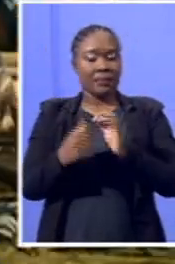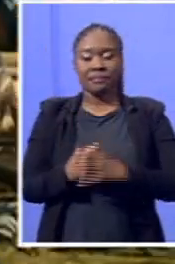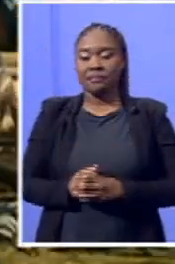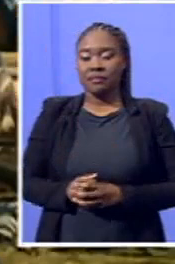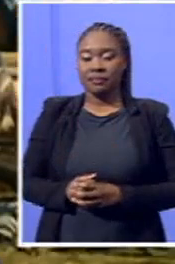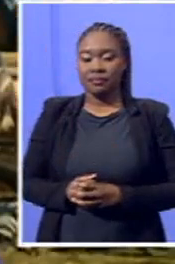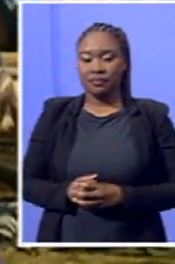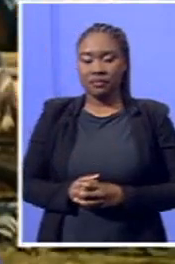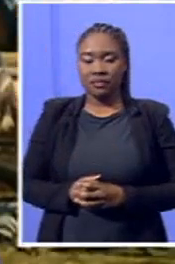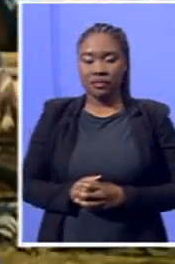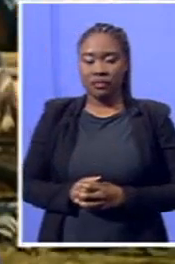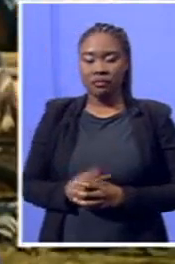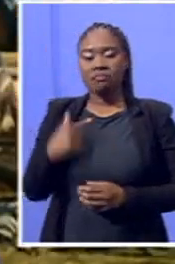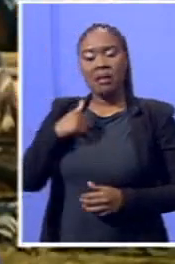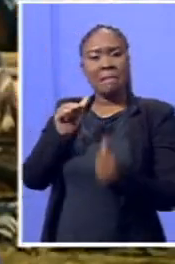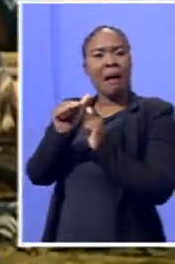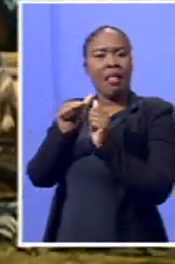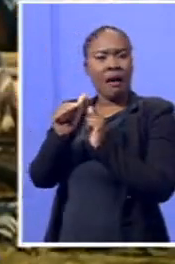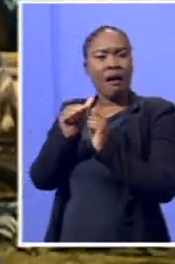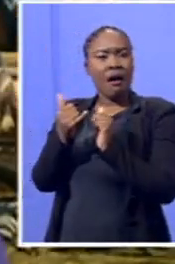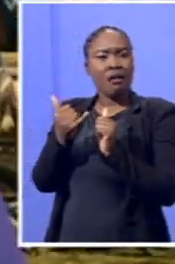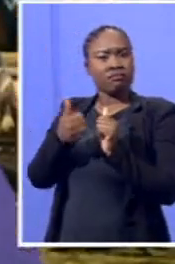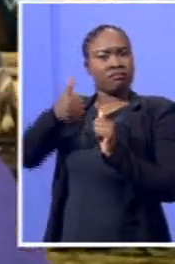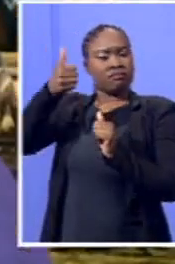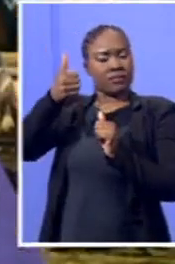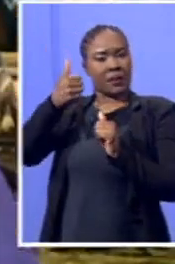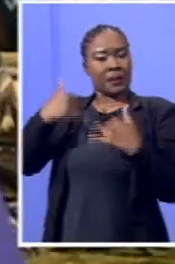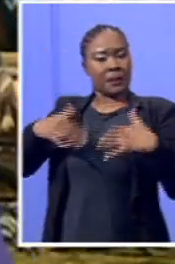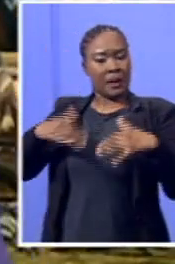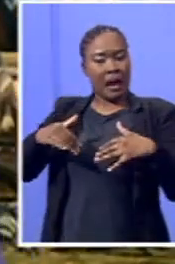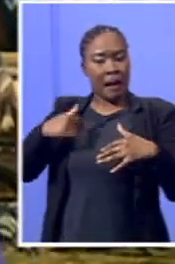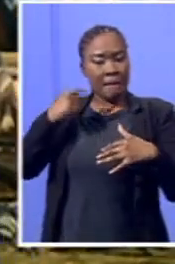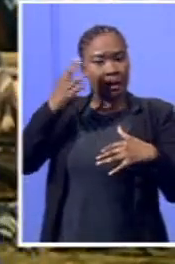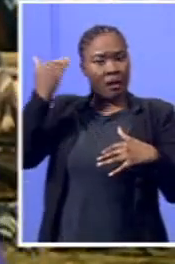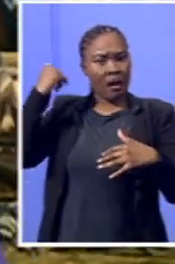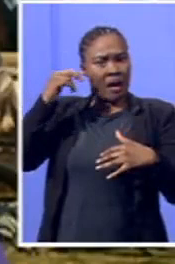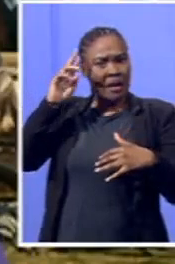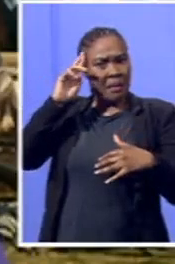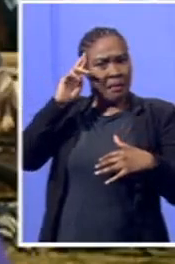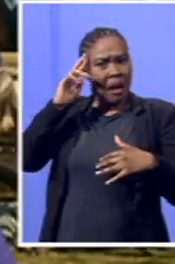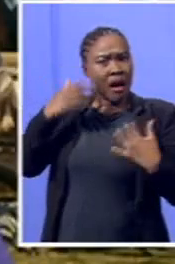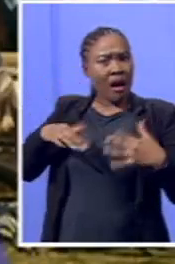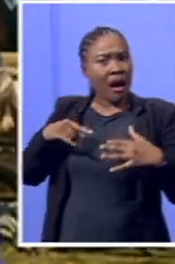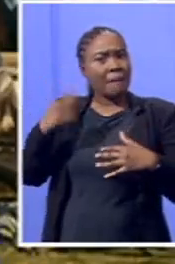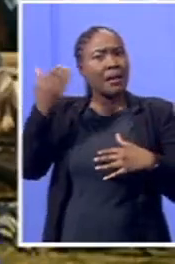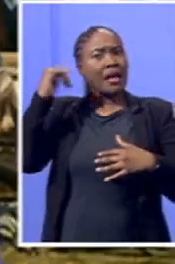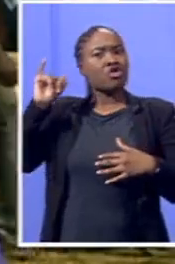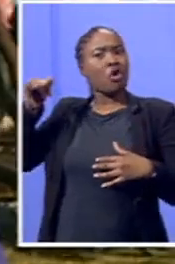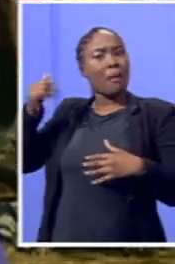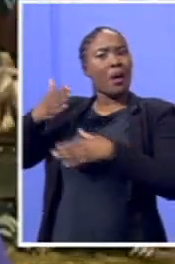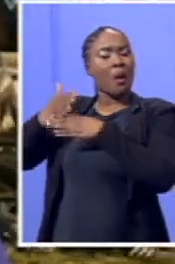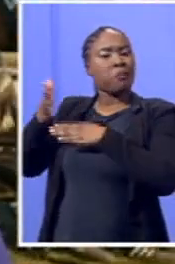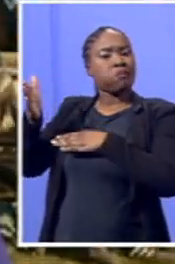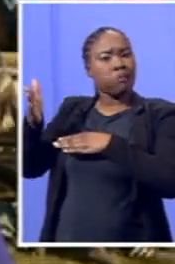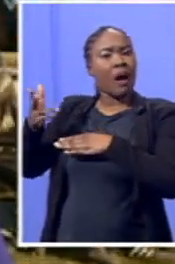now. I am okay now, and it has just came back to my mind that I was an excavator operator in Johannesburg.